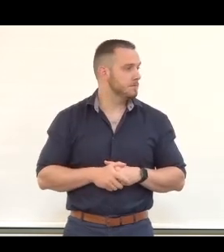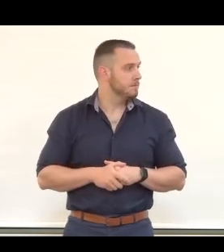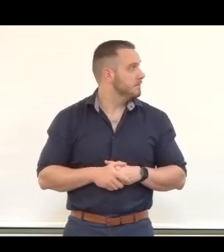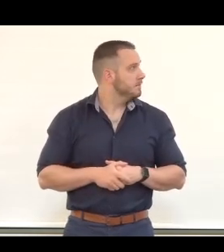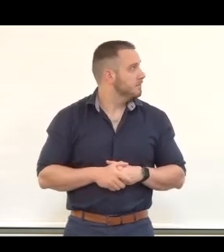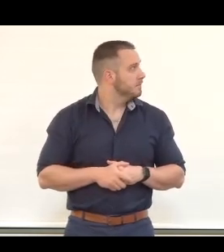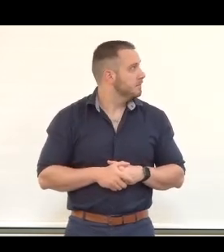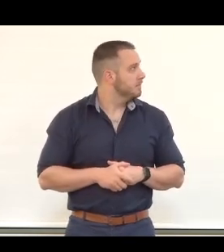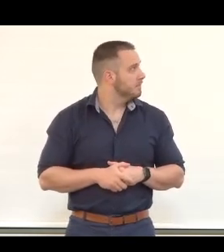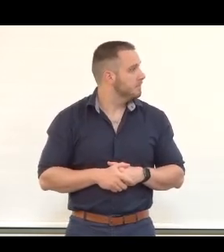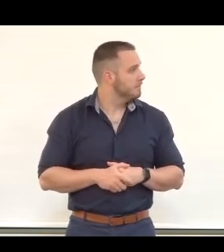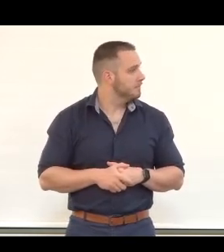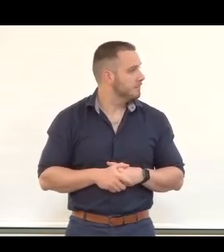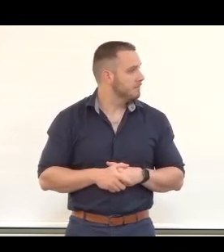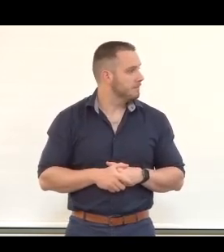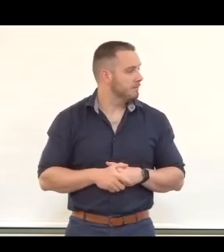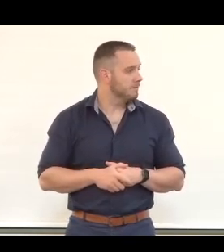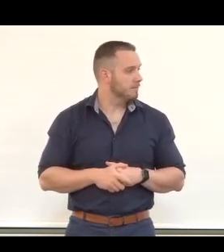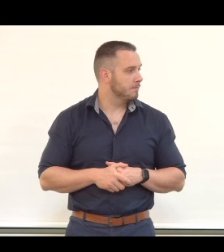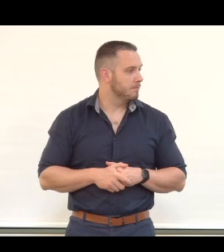This is the